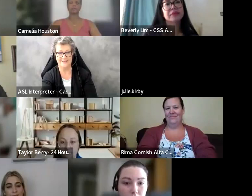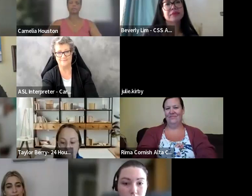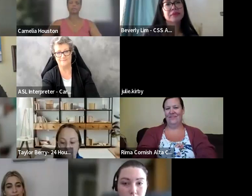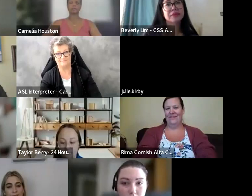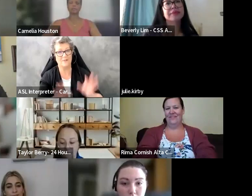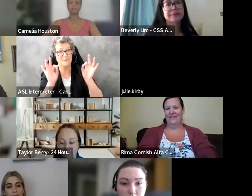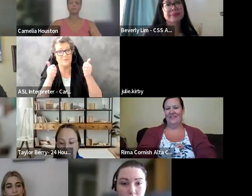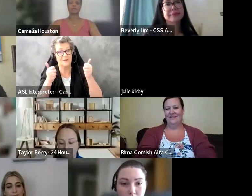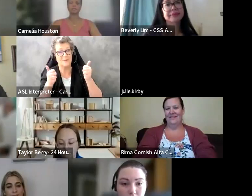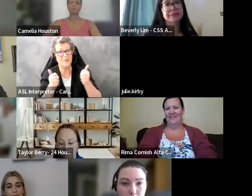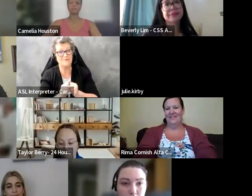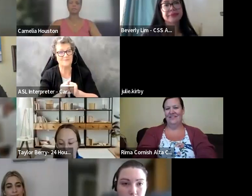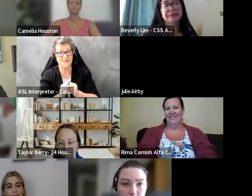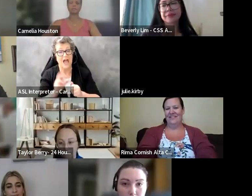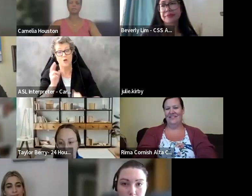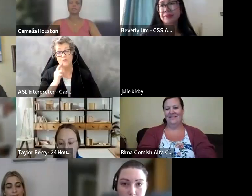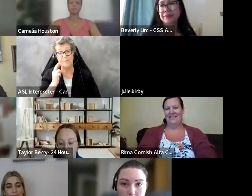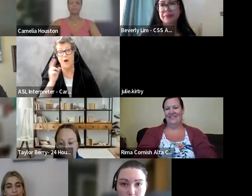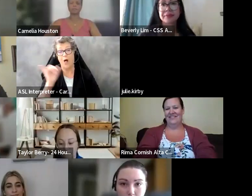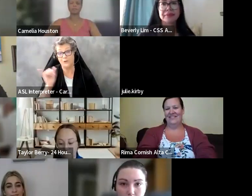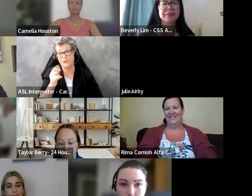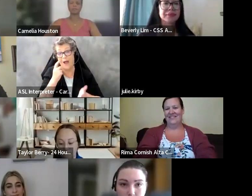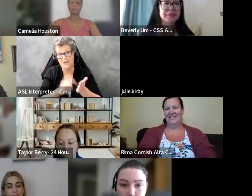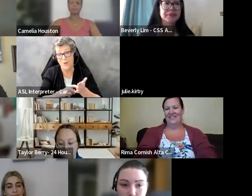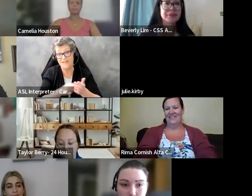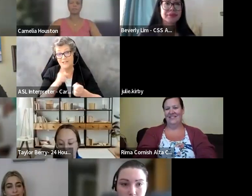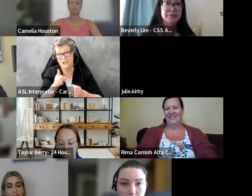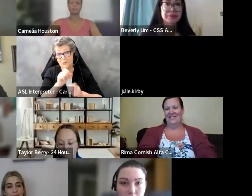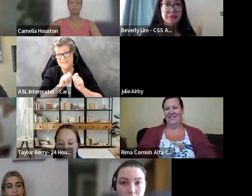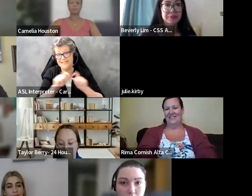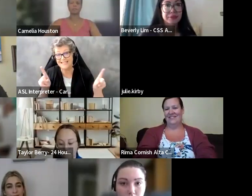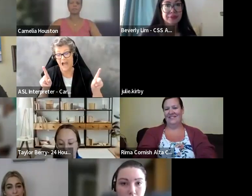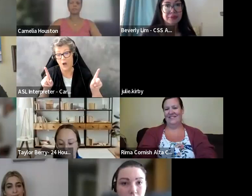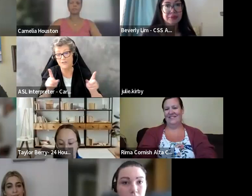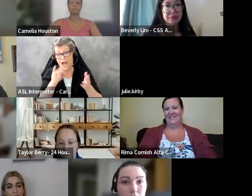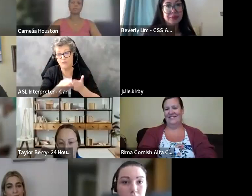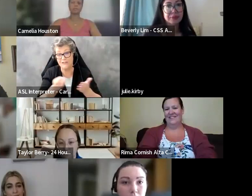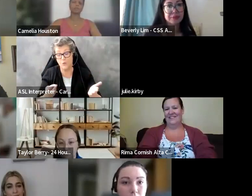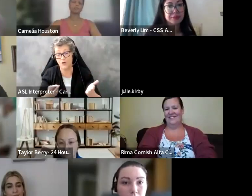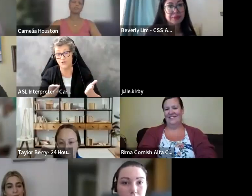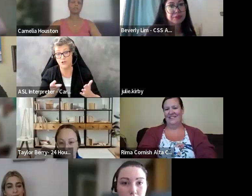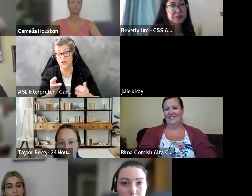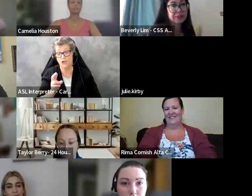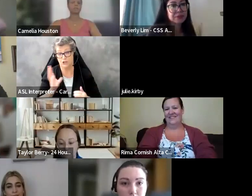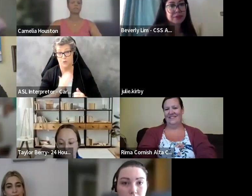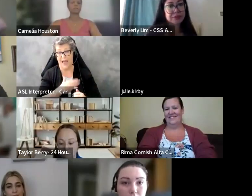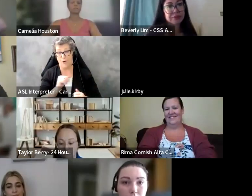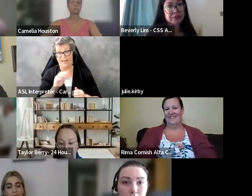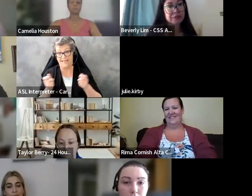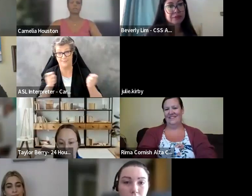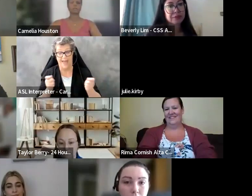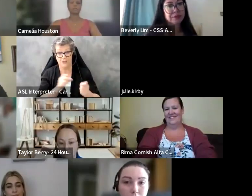Very cool. That's it. Rima, I also noticed that you had sent out a resource to our case management staff this